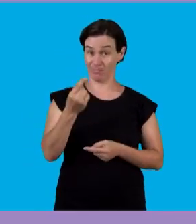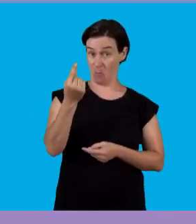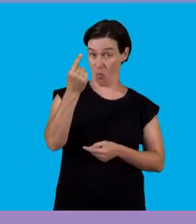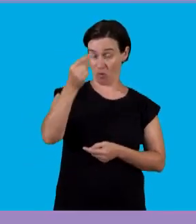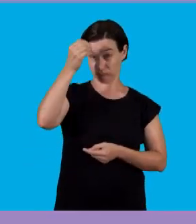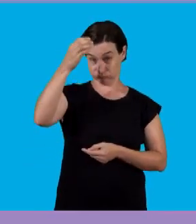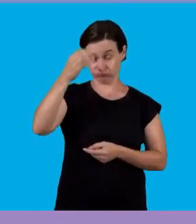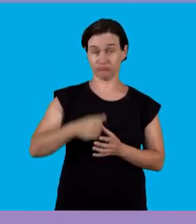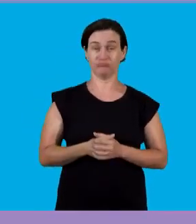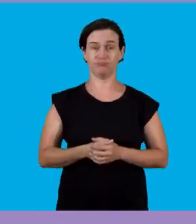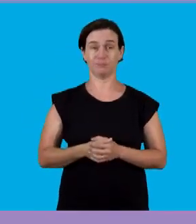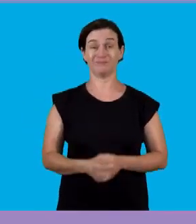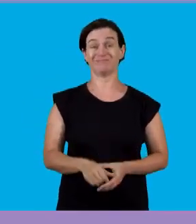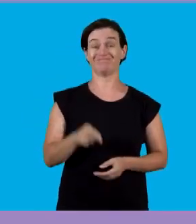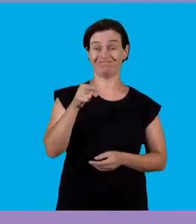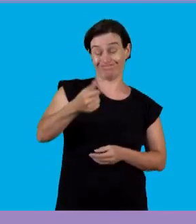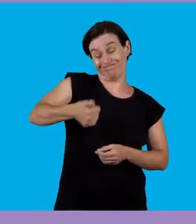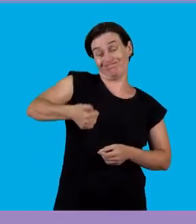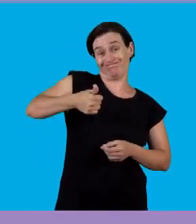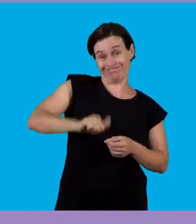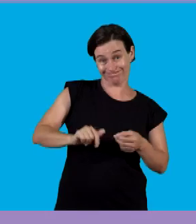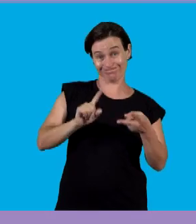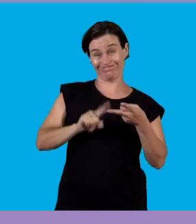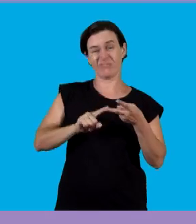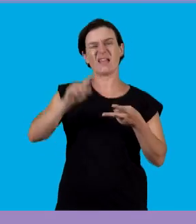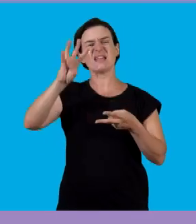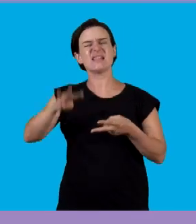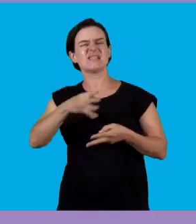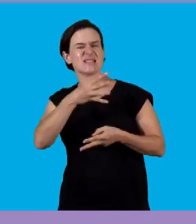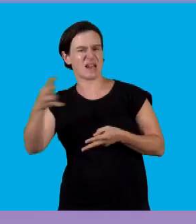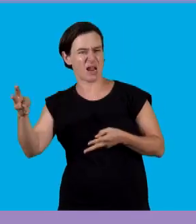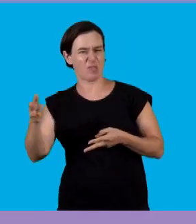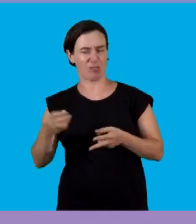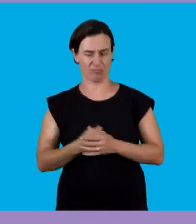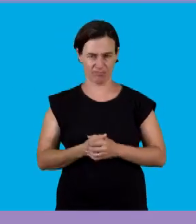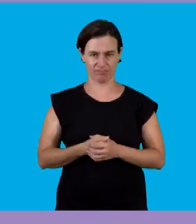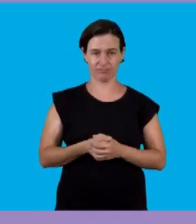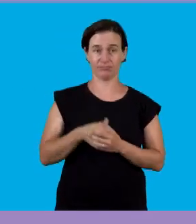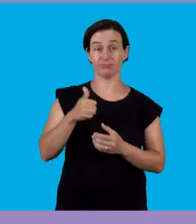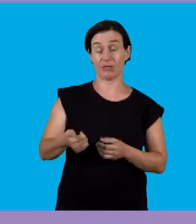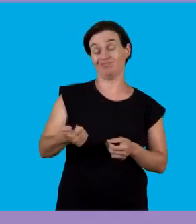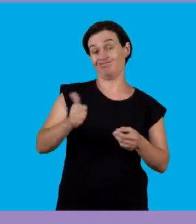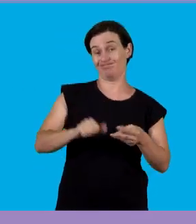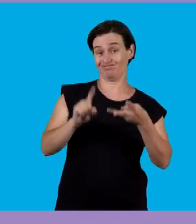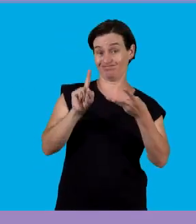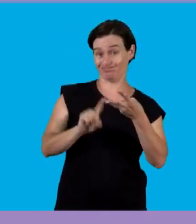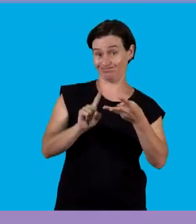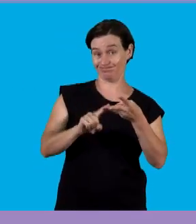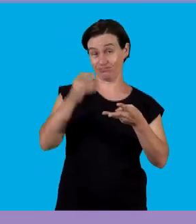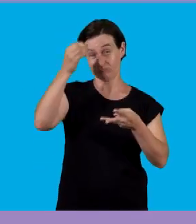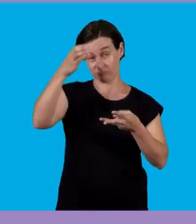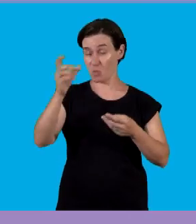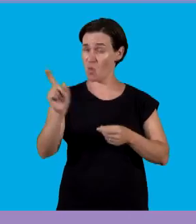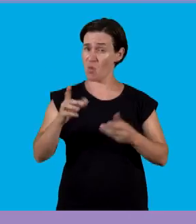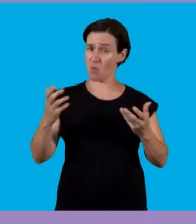concept. Then we are going to go from the flow diagrams to table representations. And then lastly, our